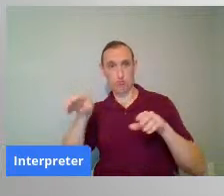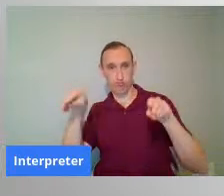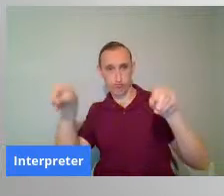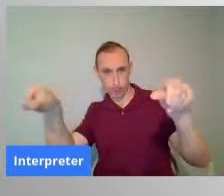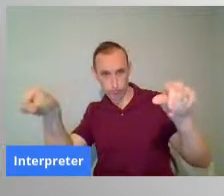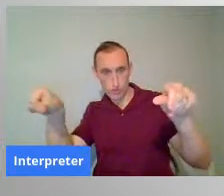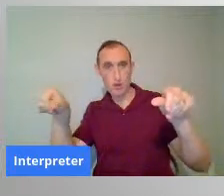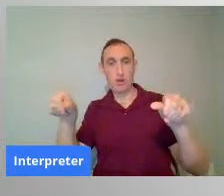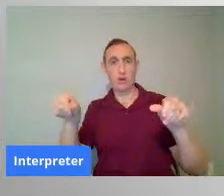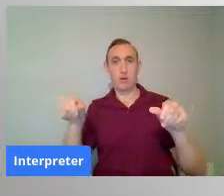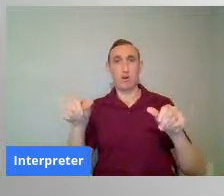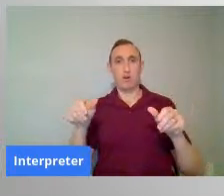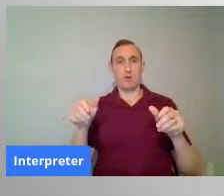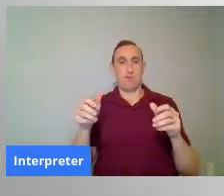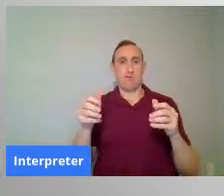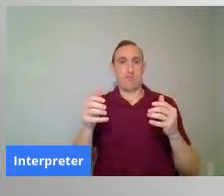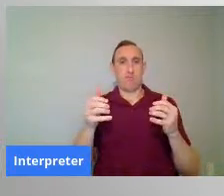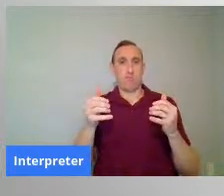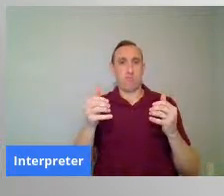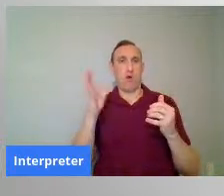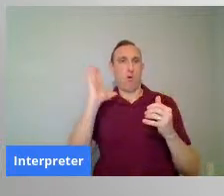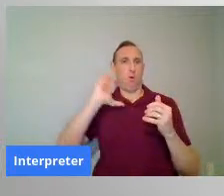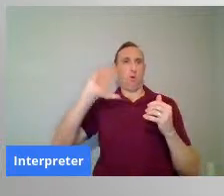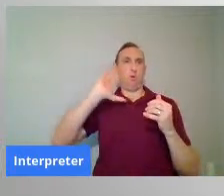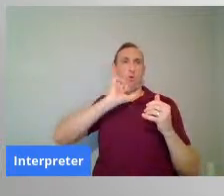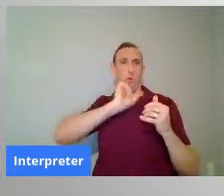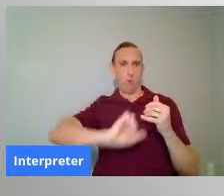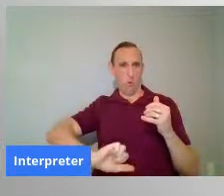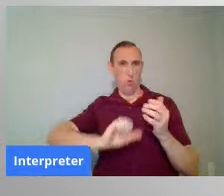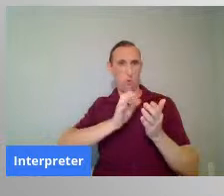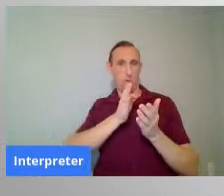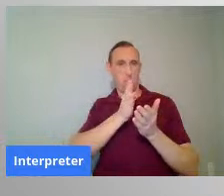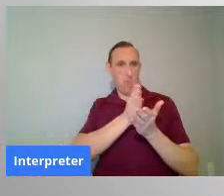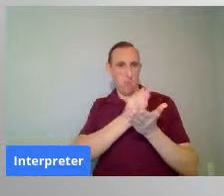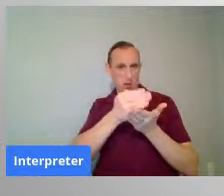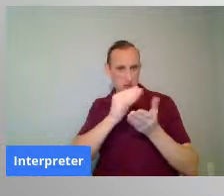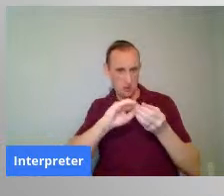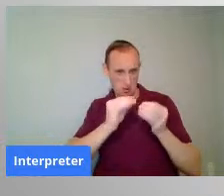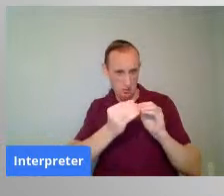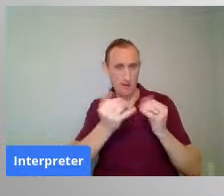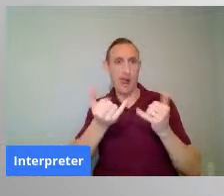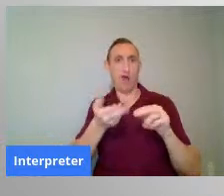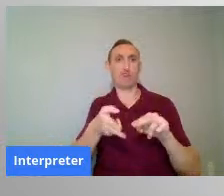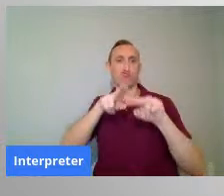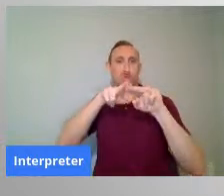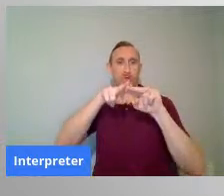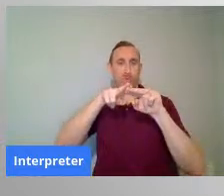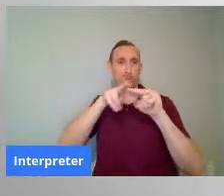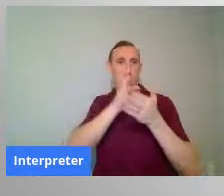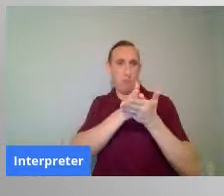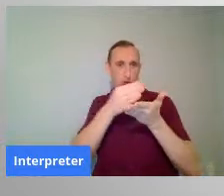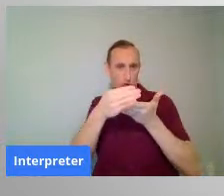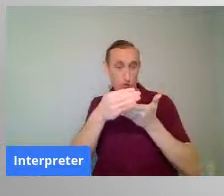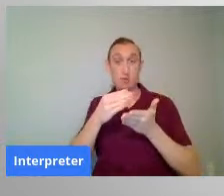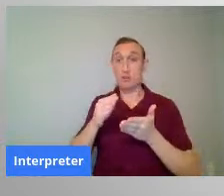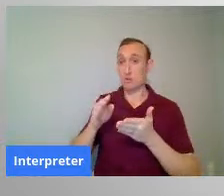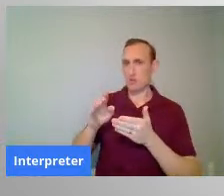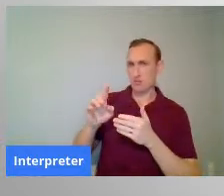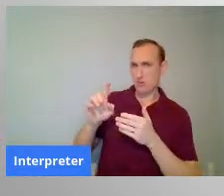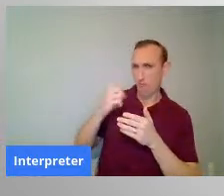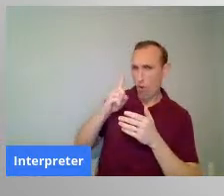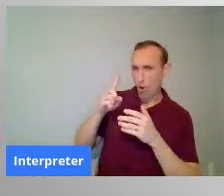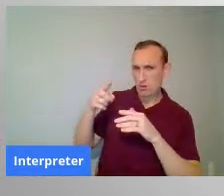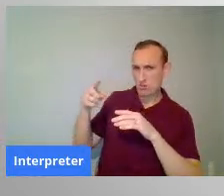we're doing the increased budget number with the increased scope. So that's at is that the tracks or is that something